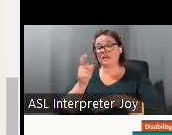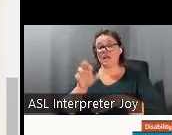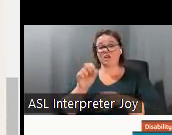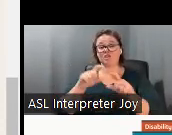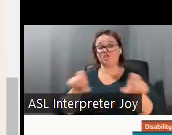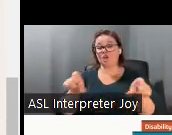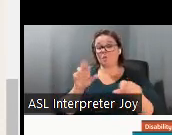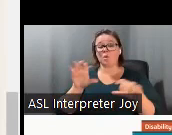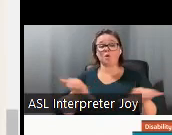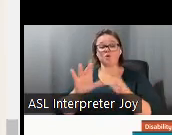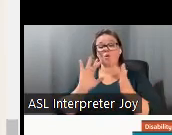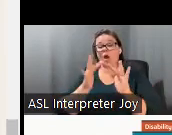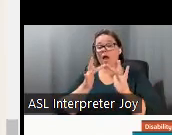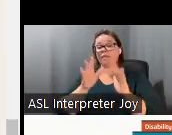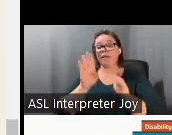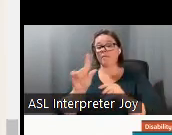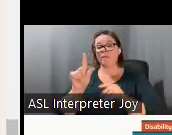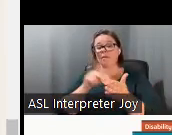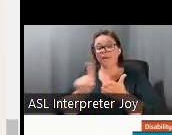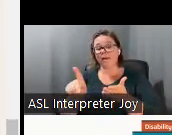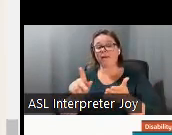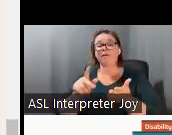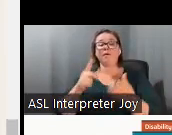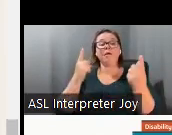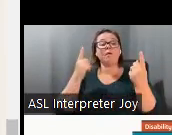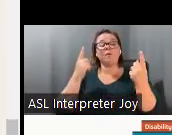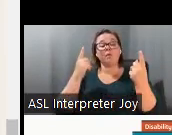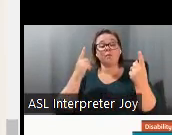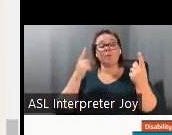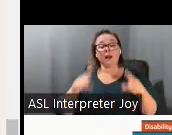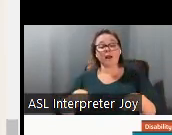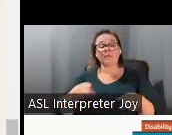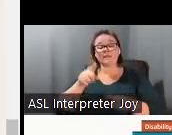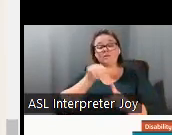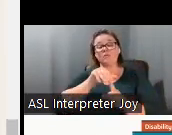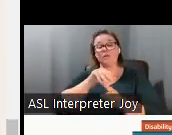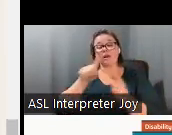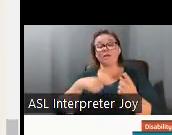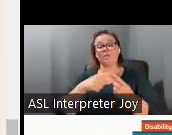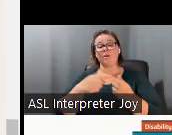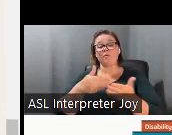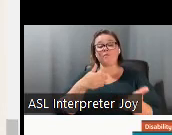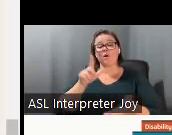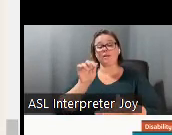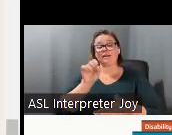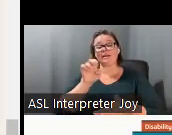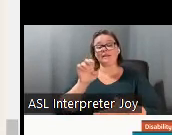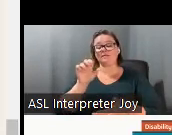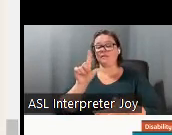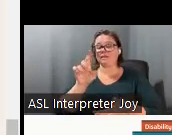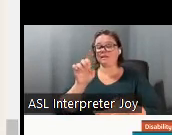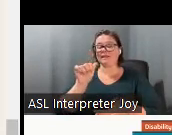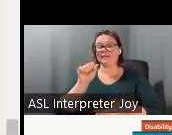do online bill pay? What happens, this reminder about what happens before the lease ends. And then there's a place